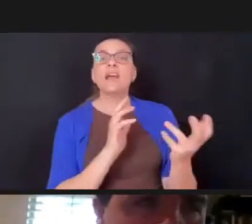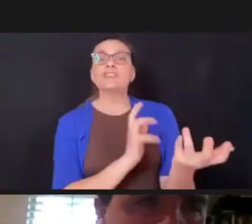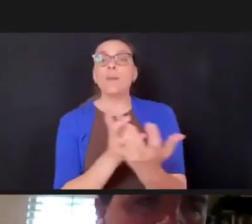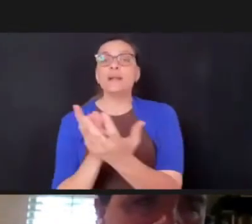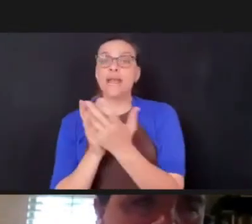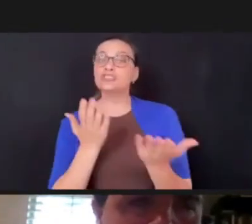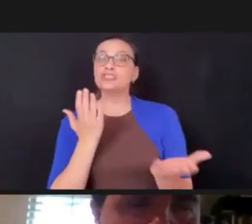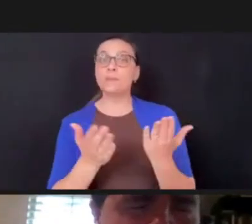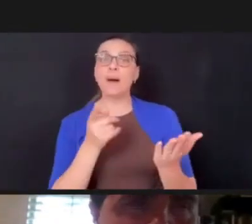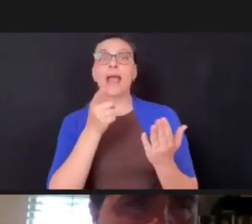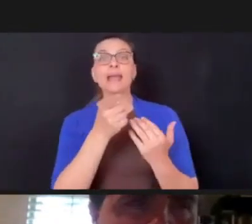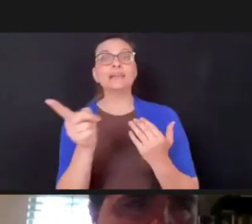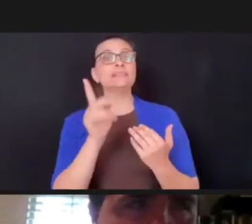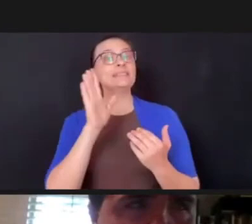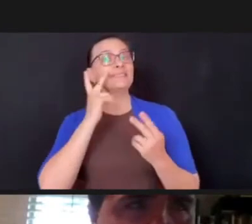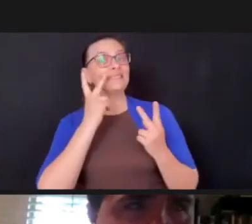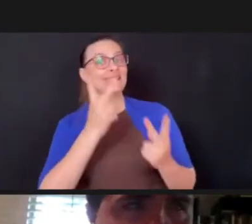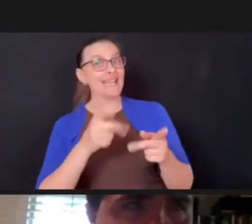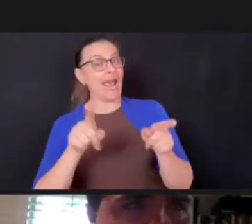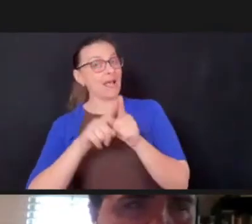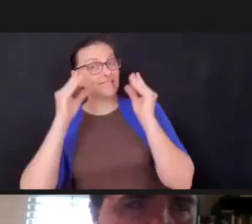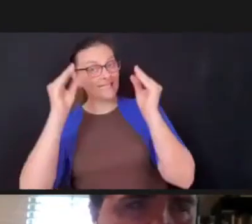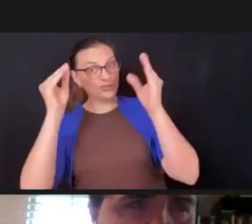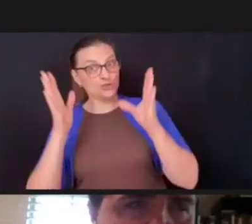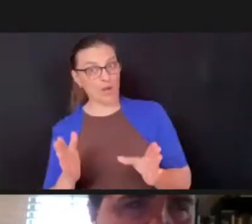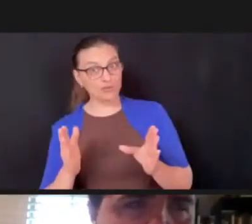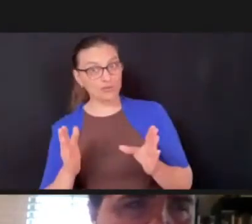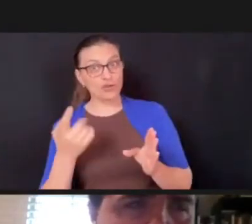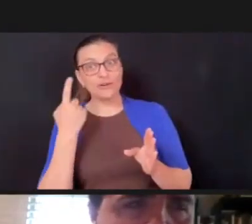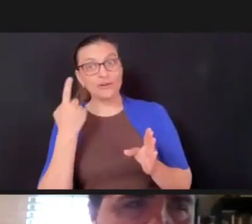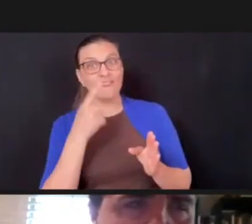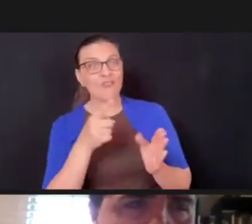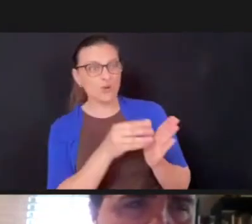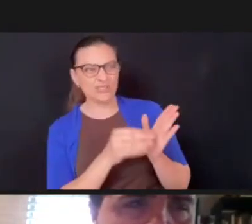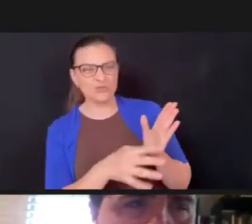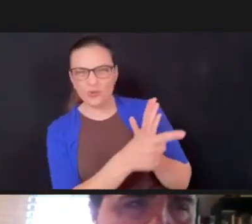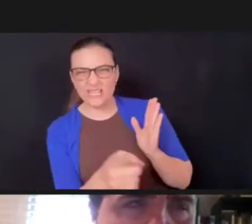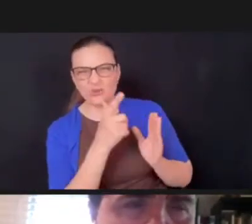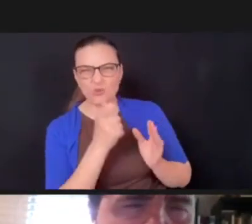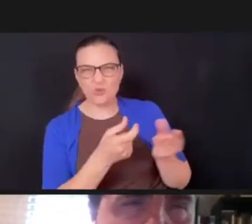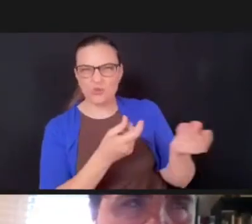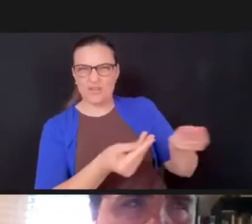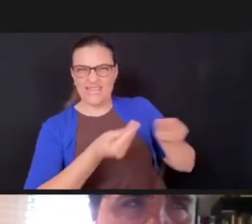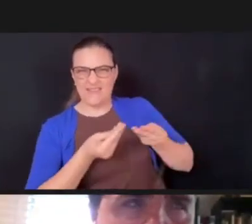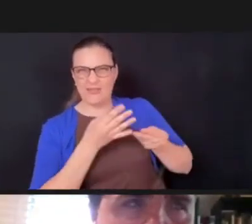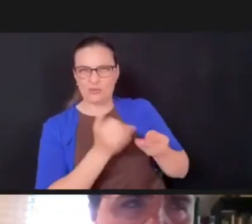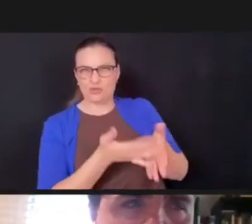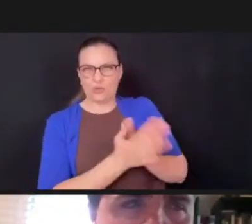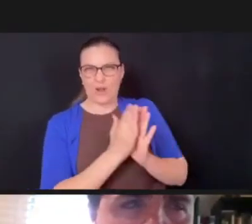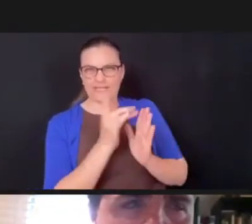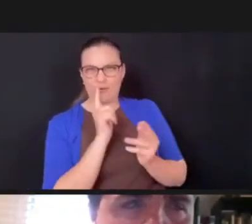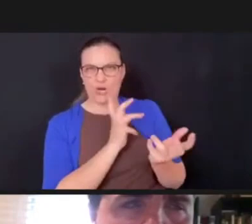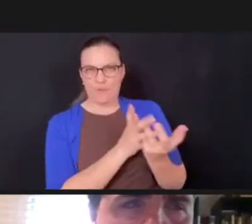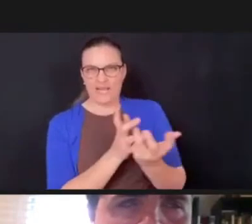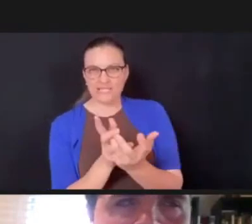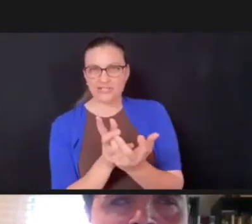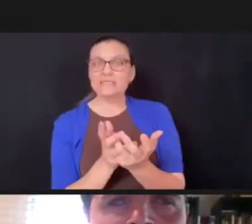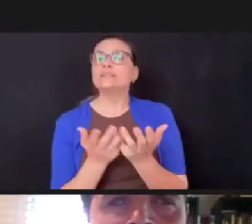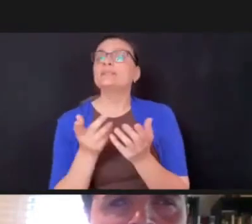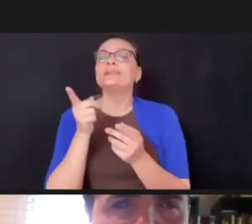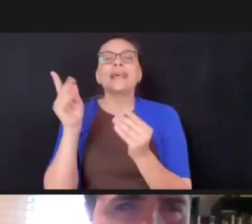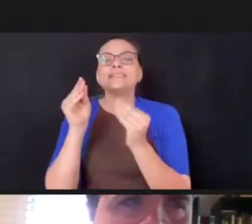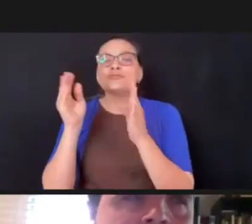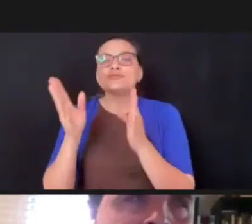an instructor for students getting requests for accommodations don't always make as much sense for things like